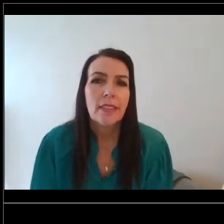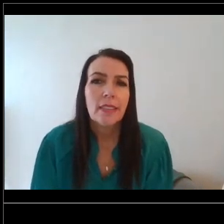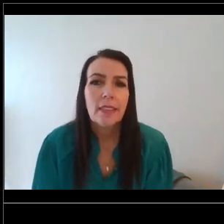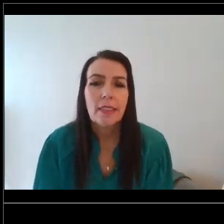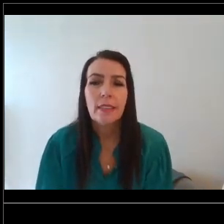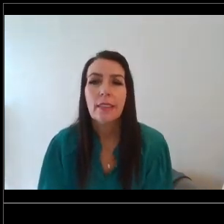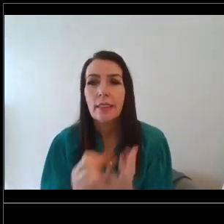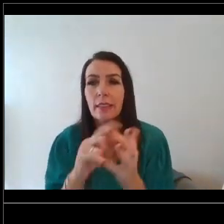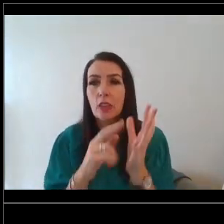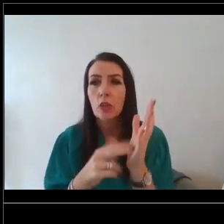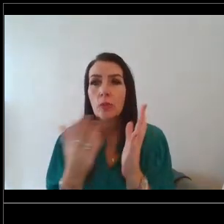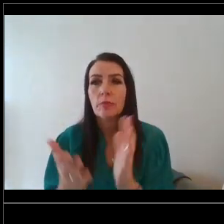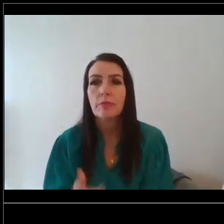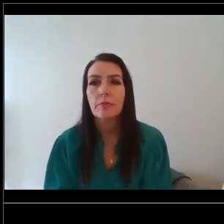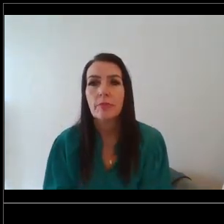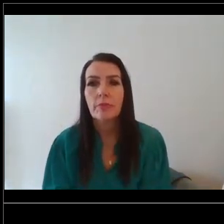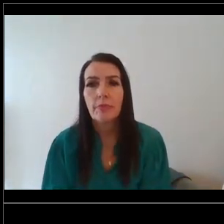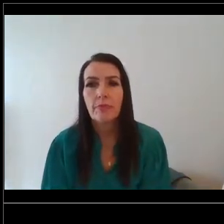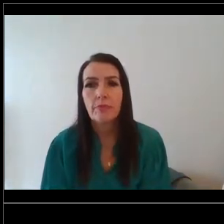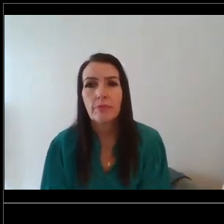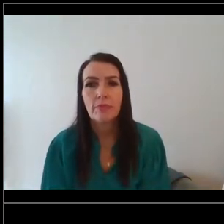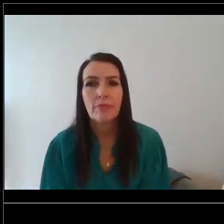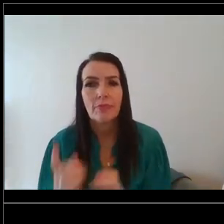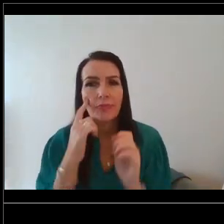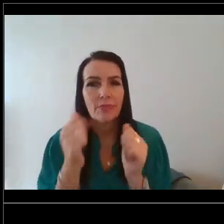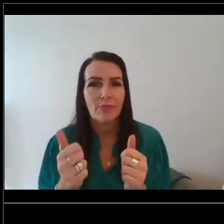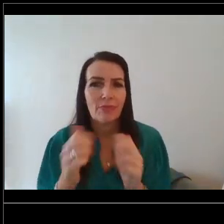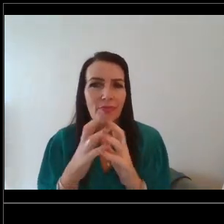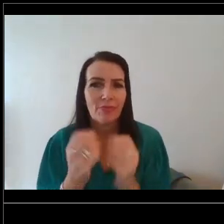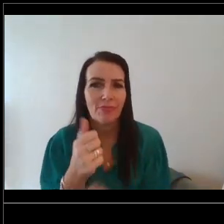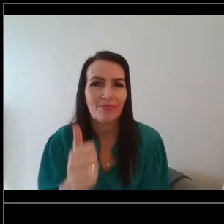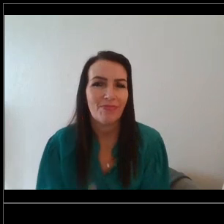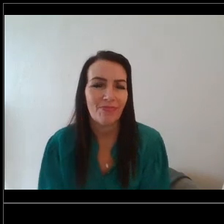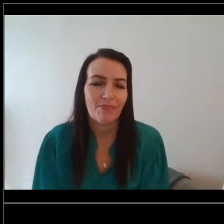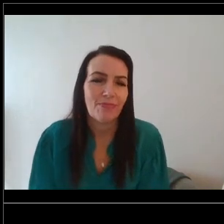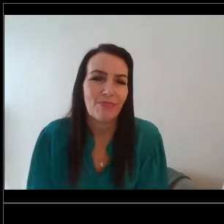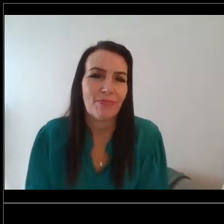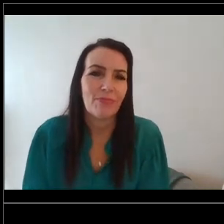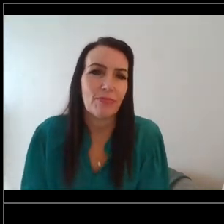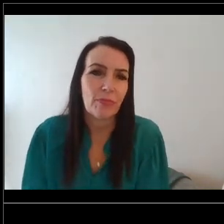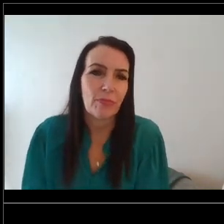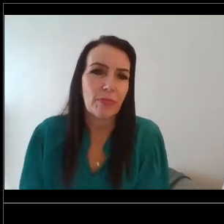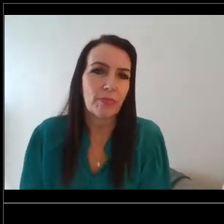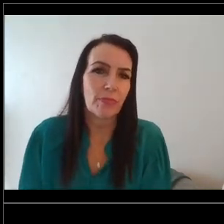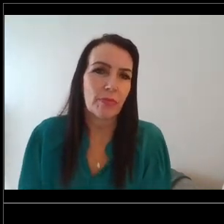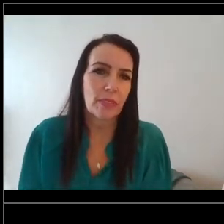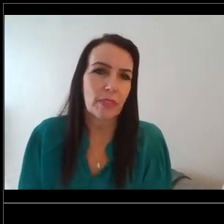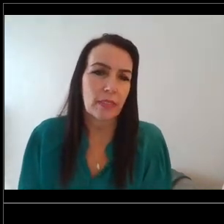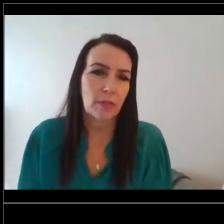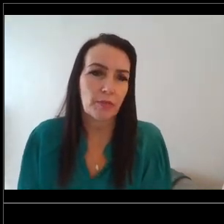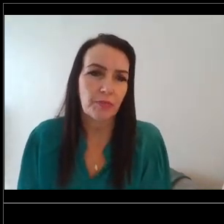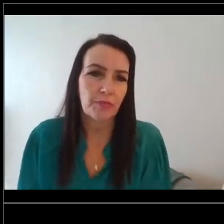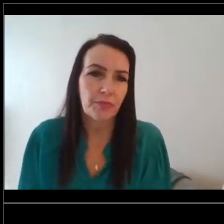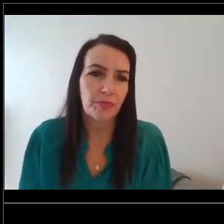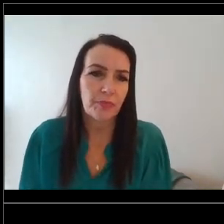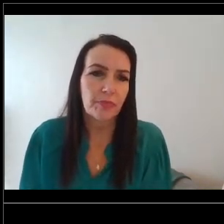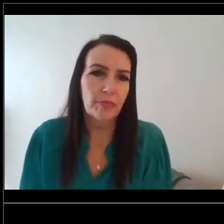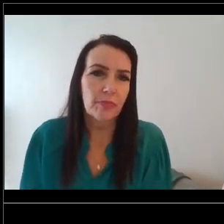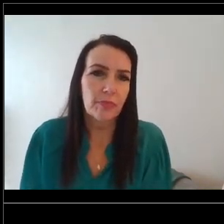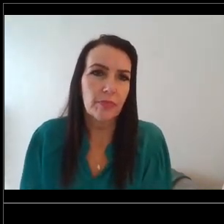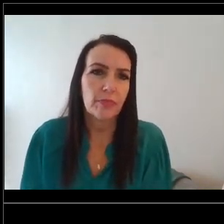that, Sean? No, I think you captured it all pretty well, Gordon. Thank you. Perfect. So we've had